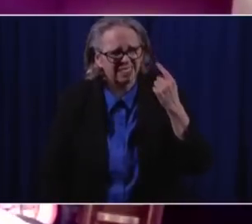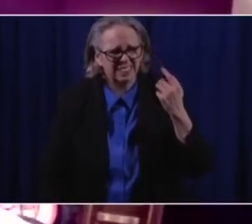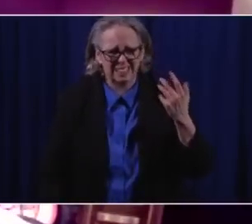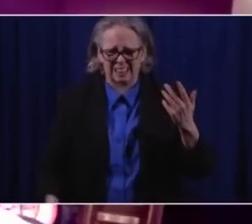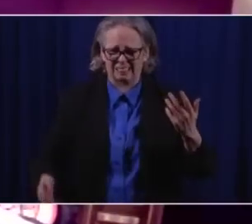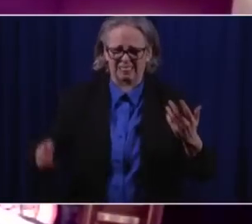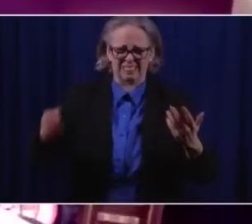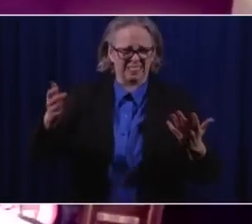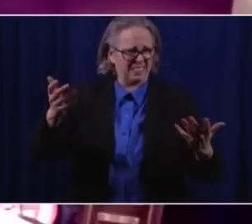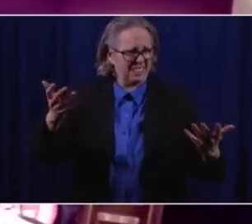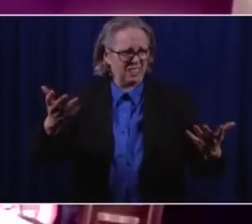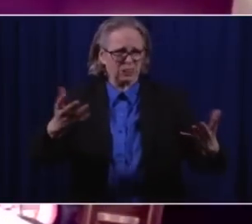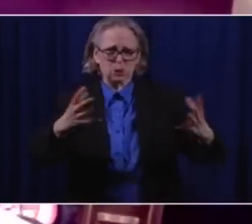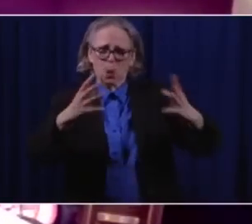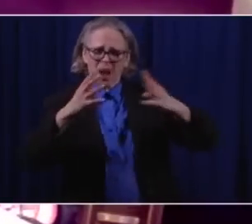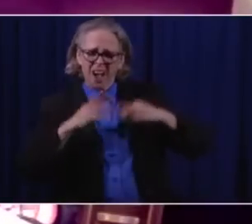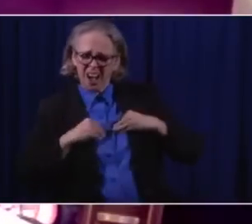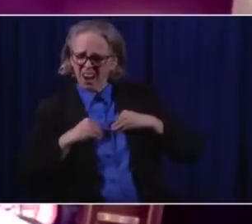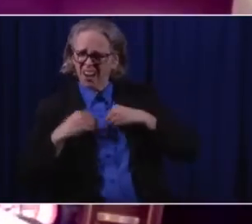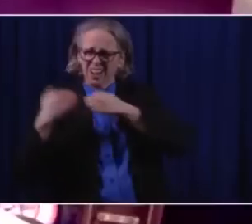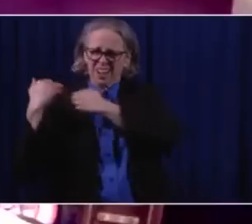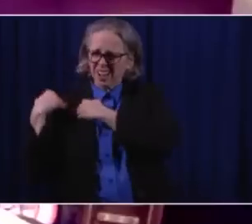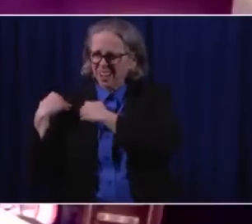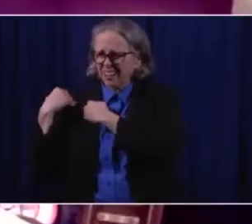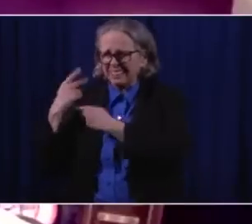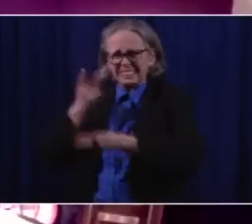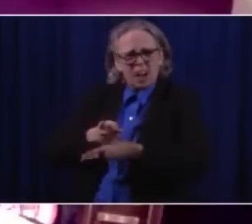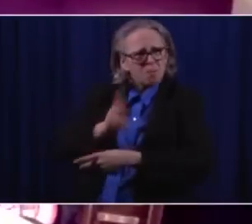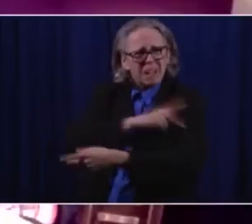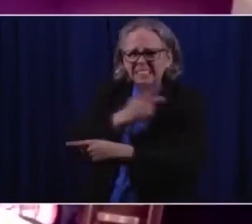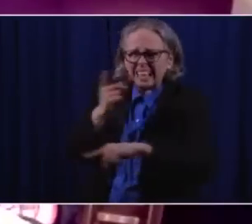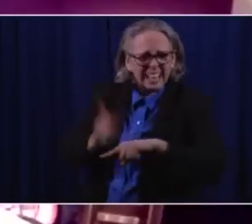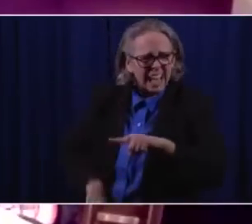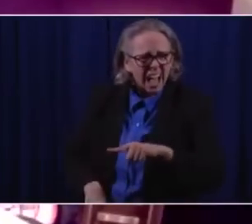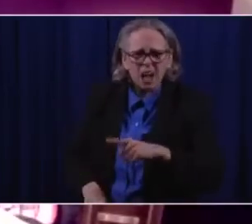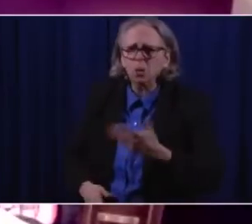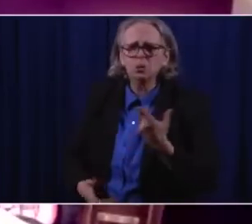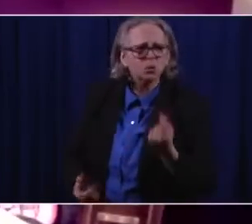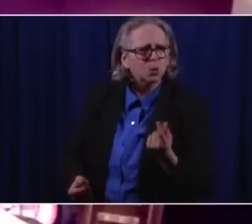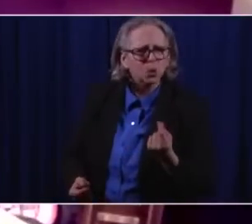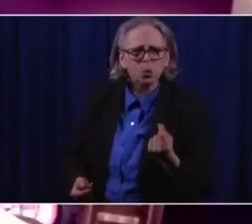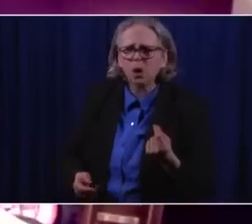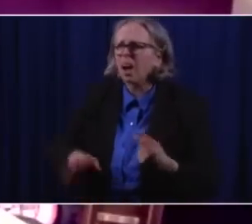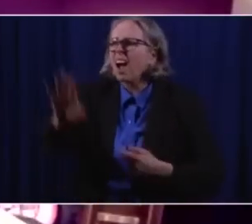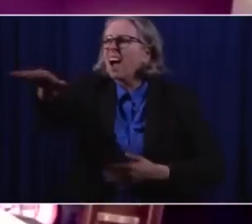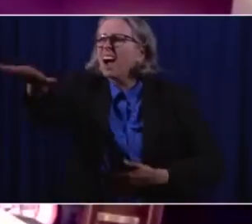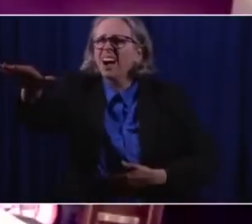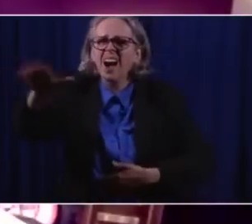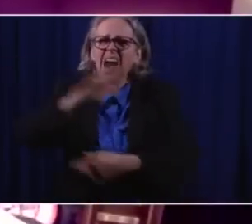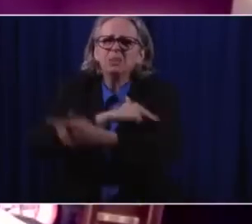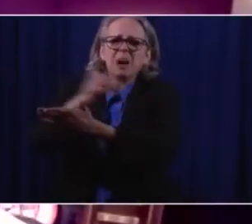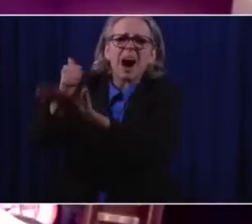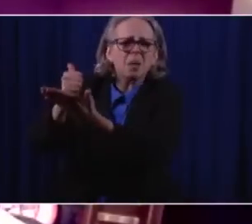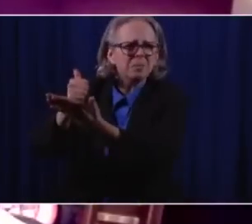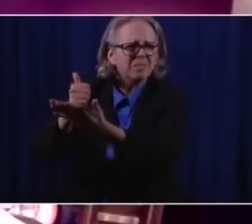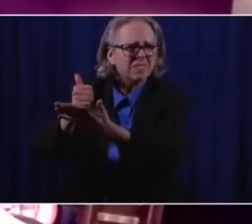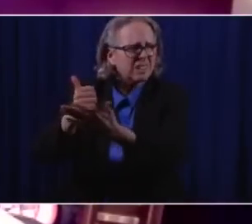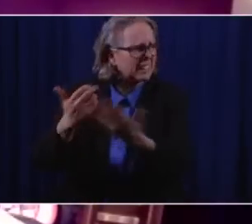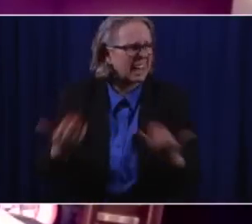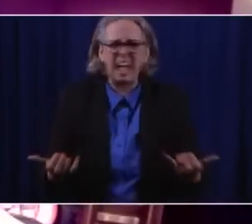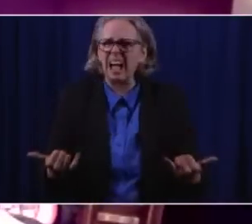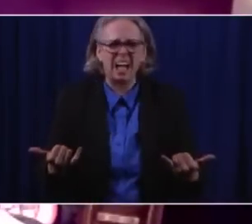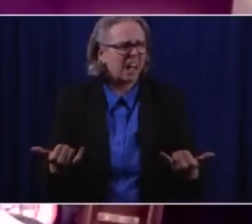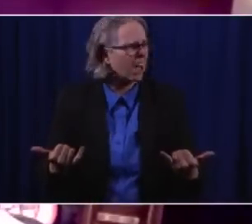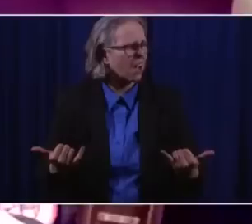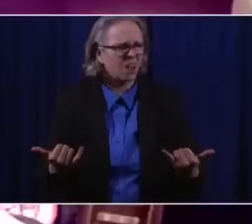up, we pull them from other areas. But what that means then is that those really important healthcare concerns that are going on